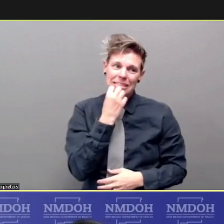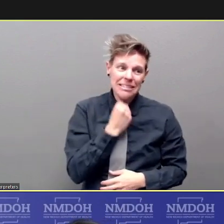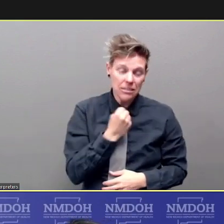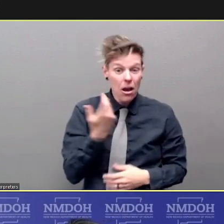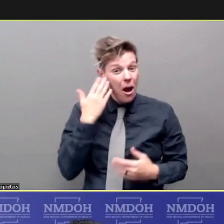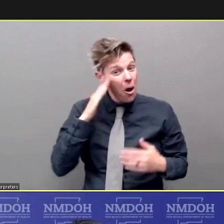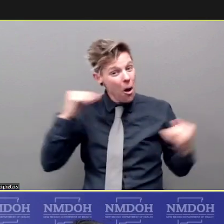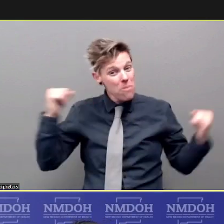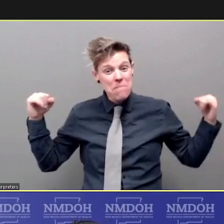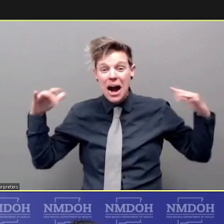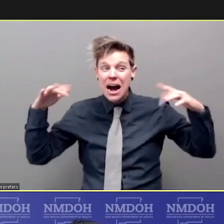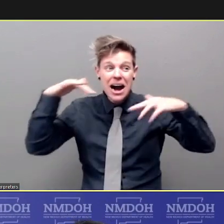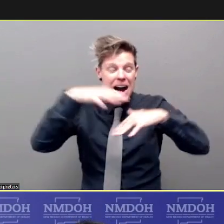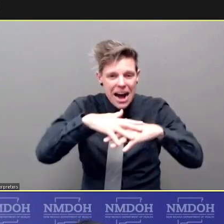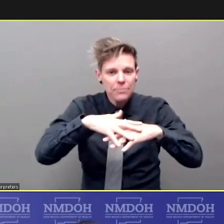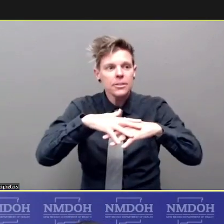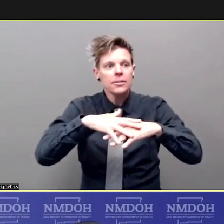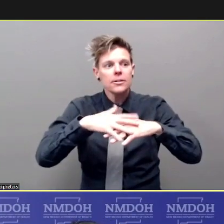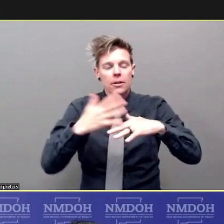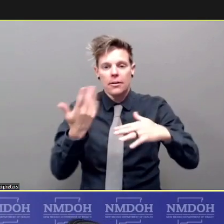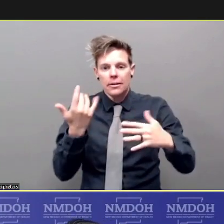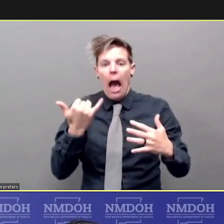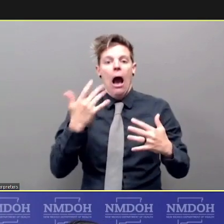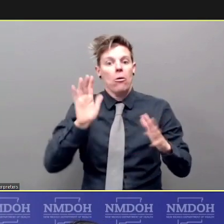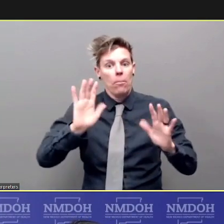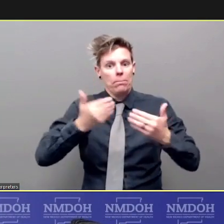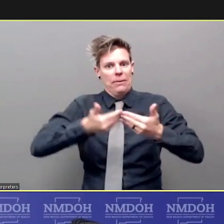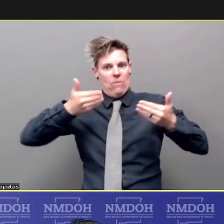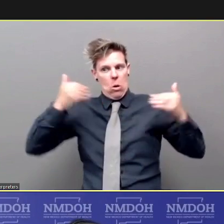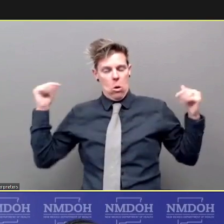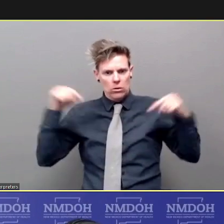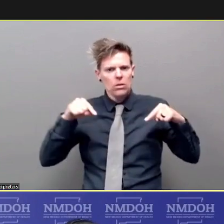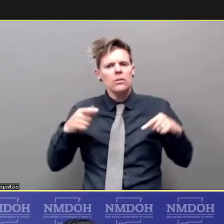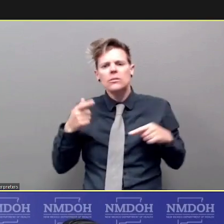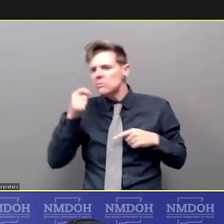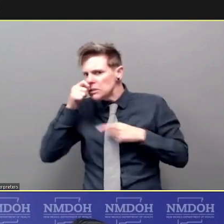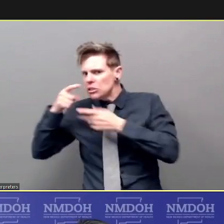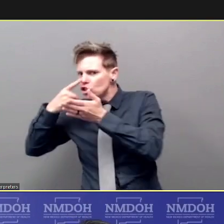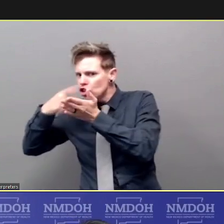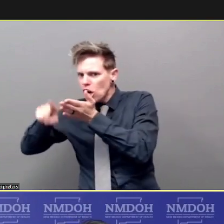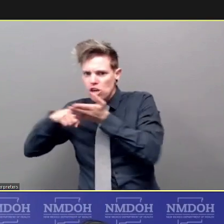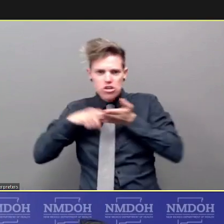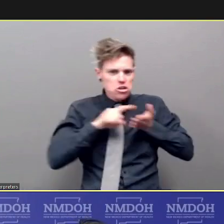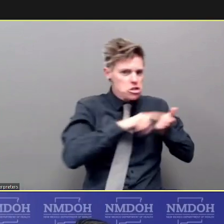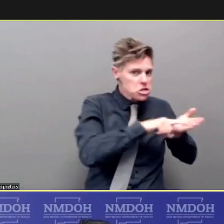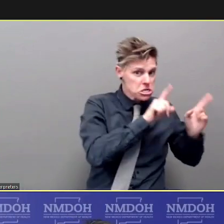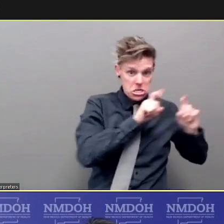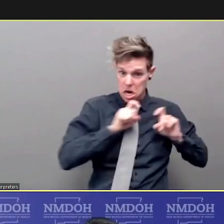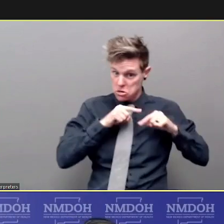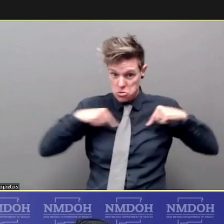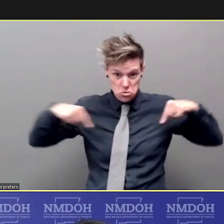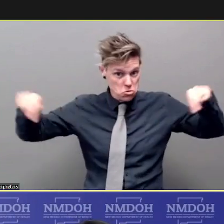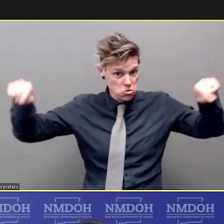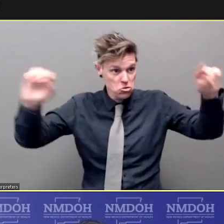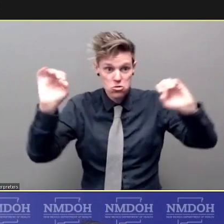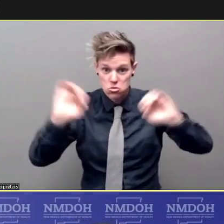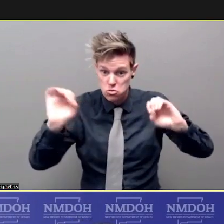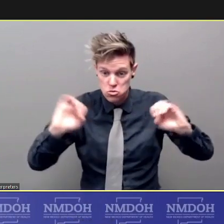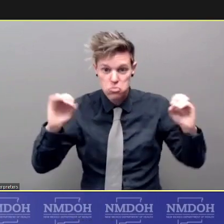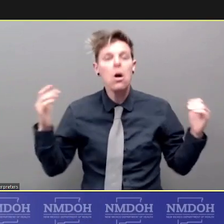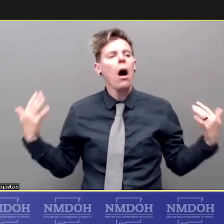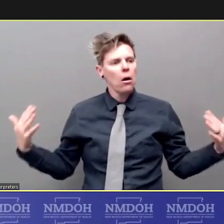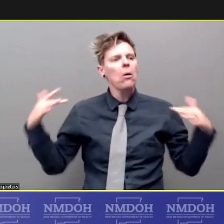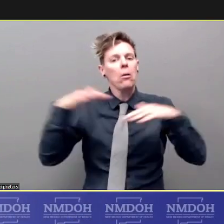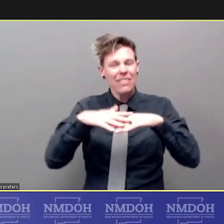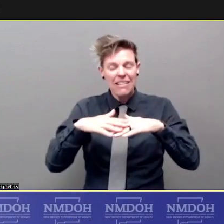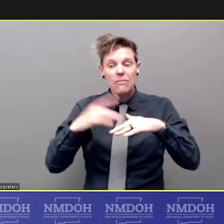to visit your family members. And then also, of course, stay home when you're sick, and please get vaccinated if you haven't